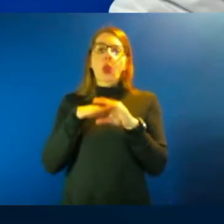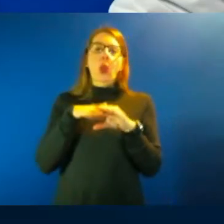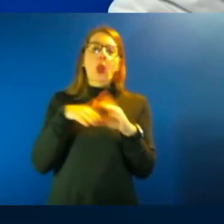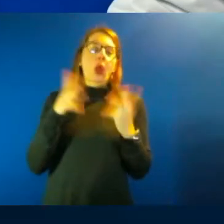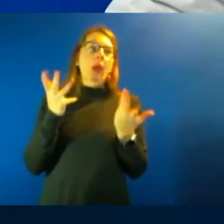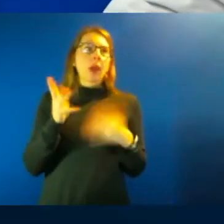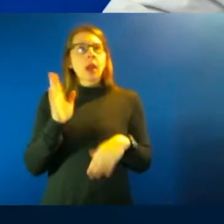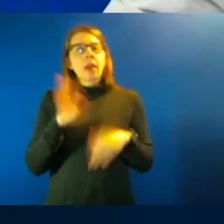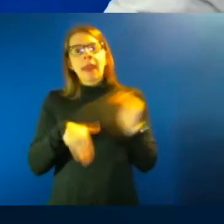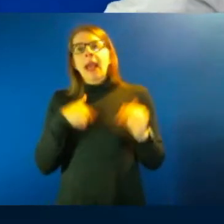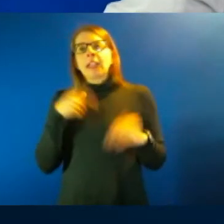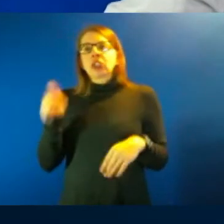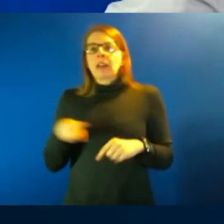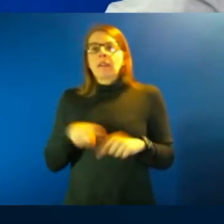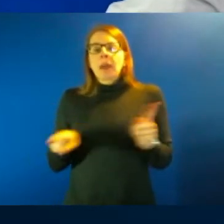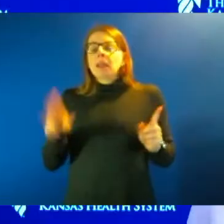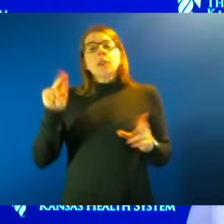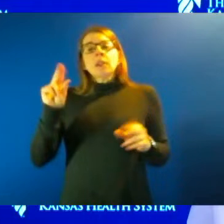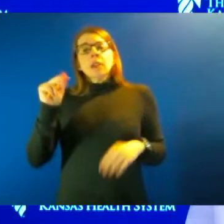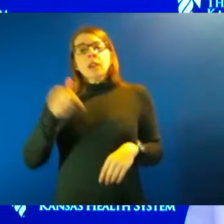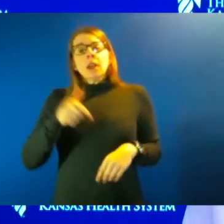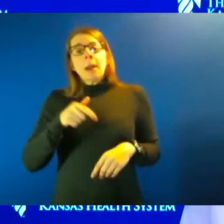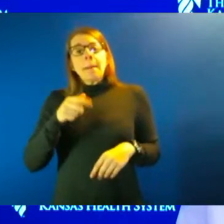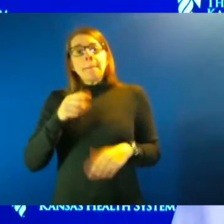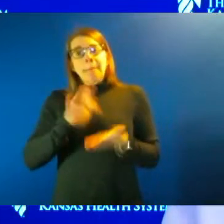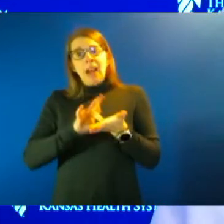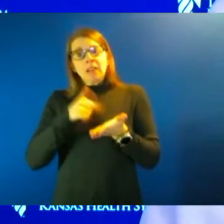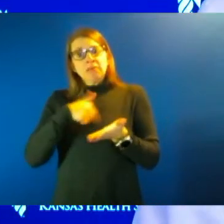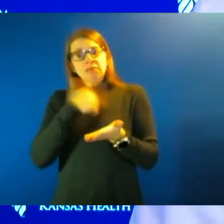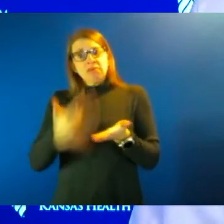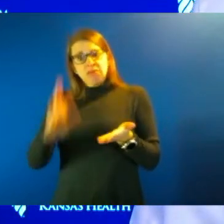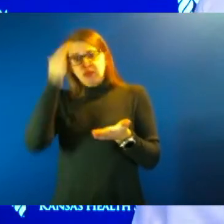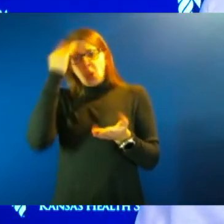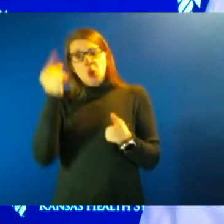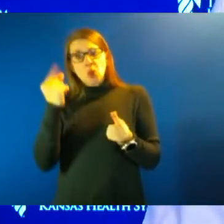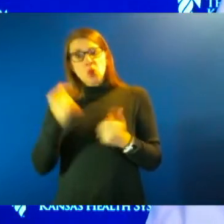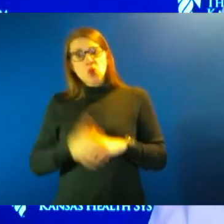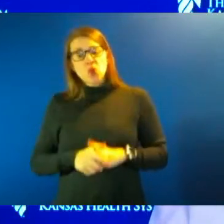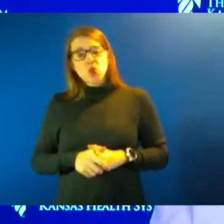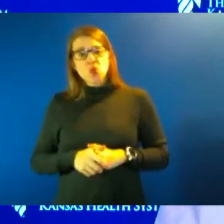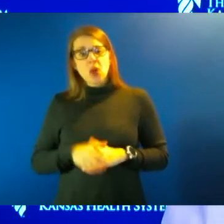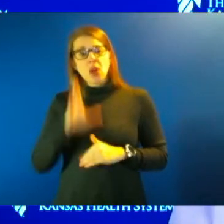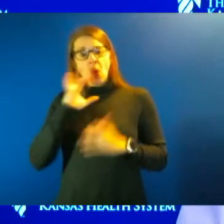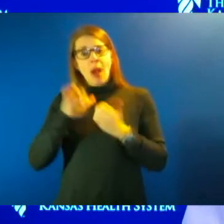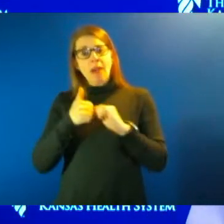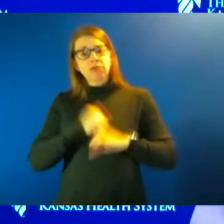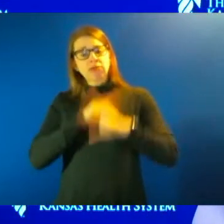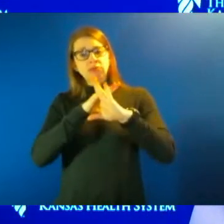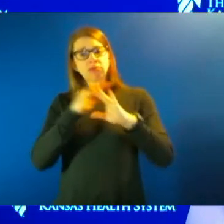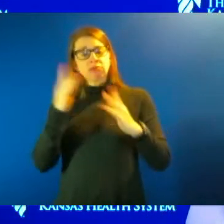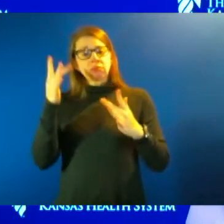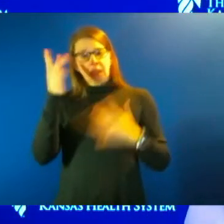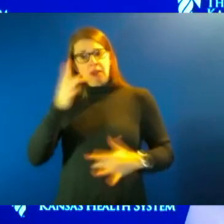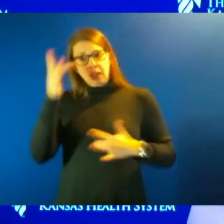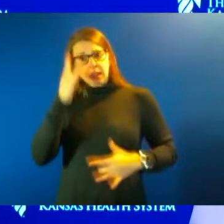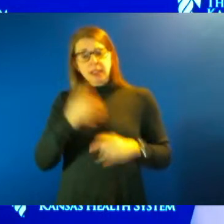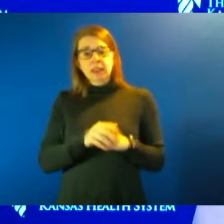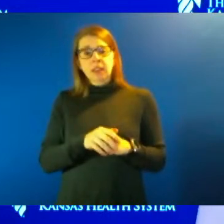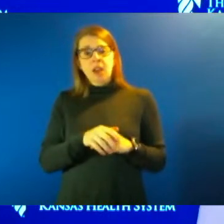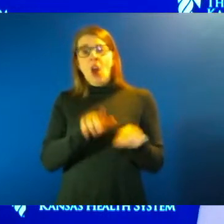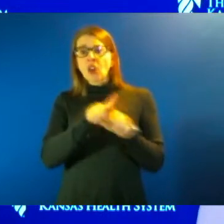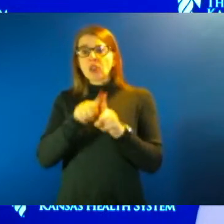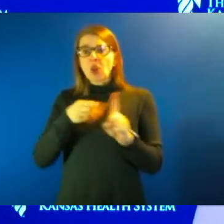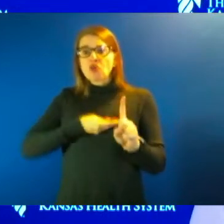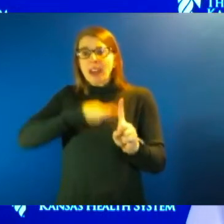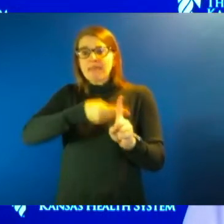No, it's simple. You know, medically we know what to do. We know how to prevent illness. We know how to prevent transmission and things to do.